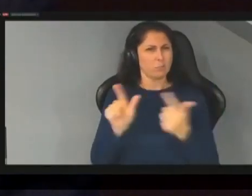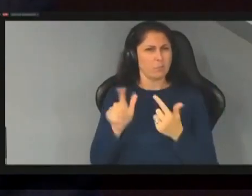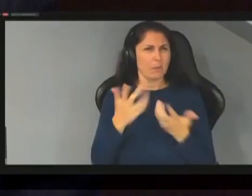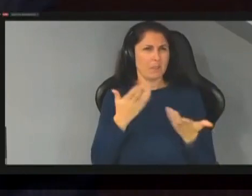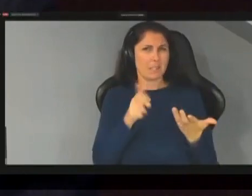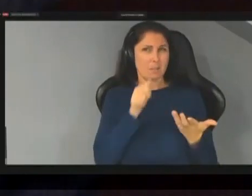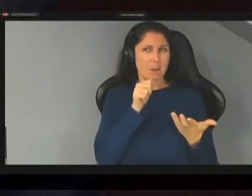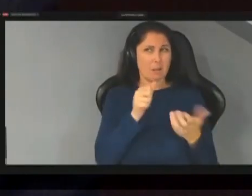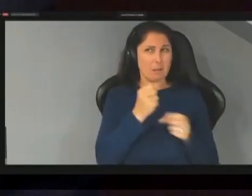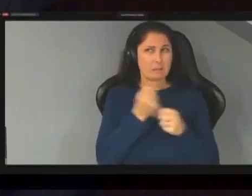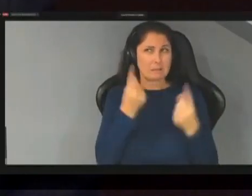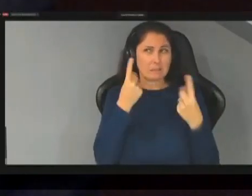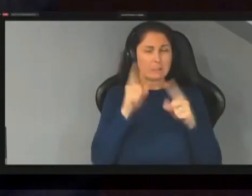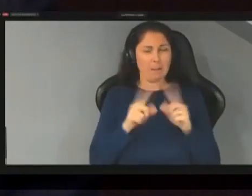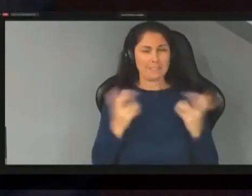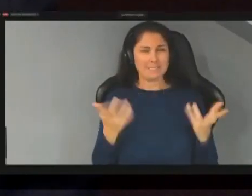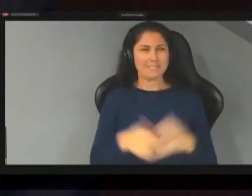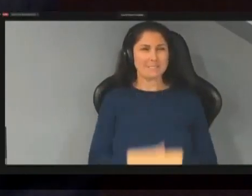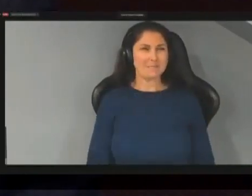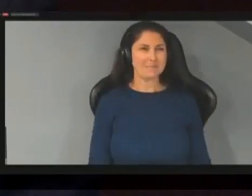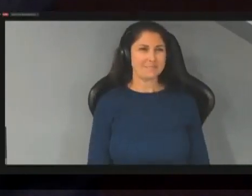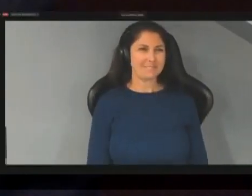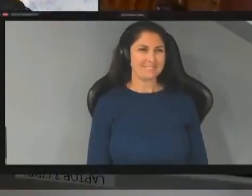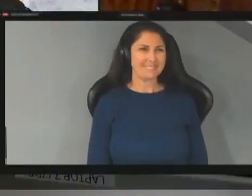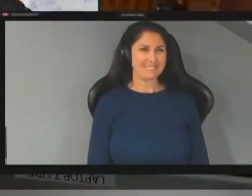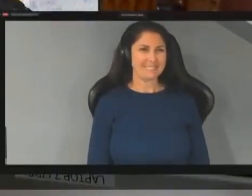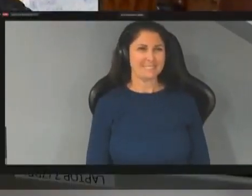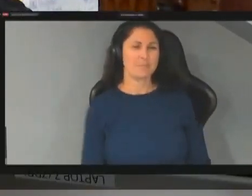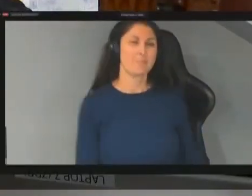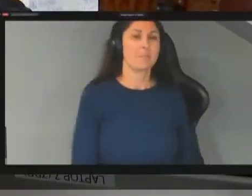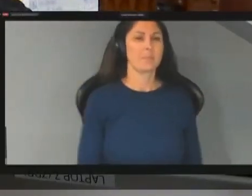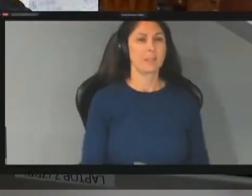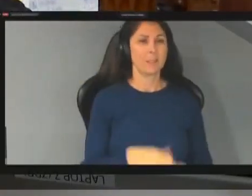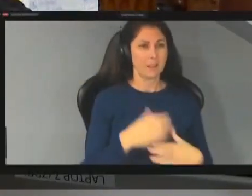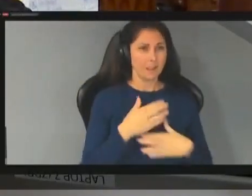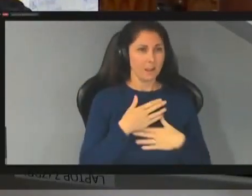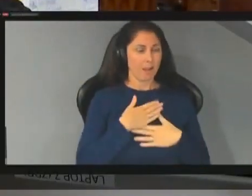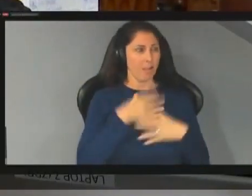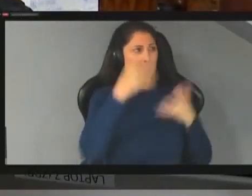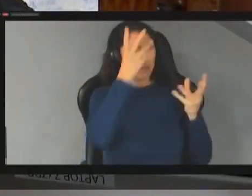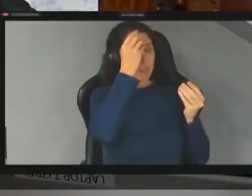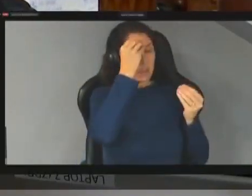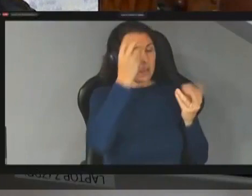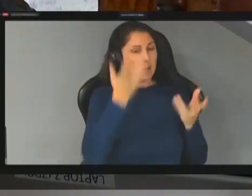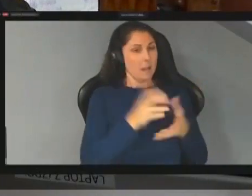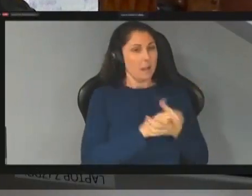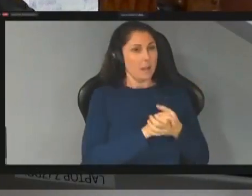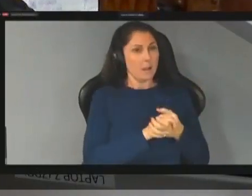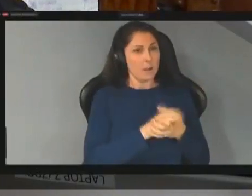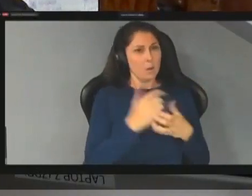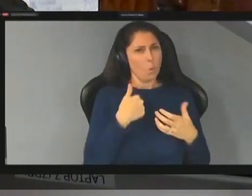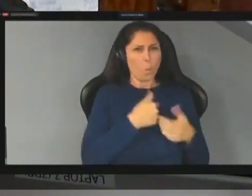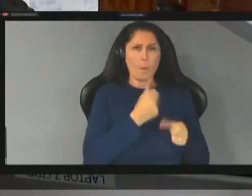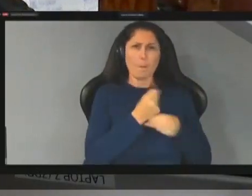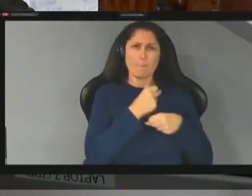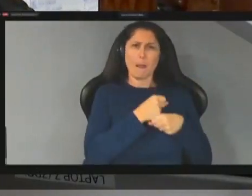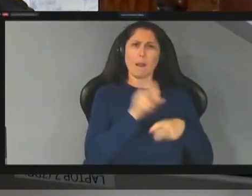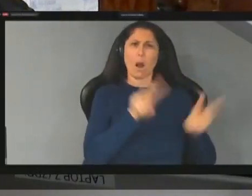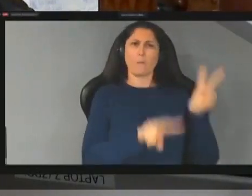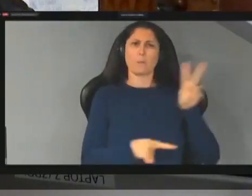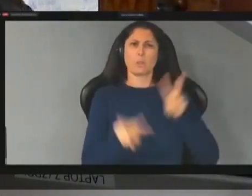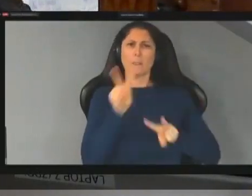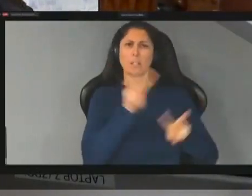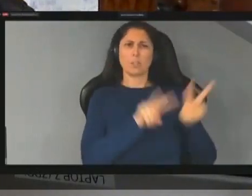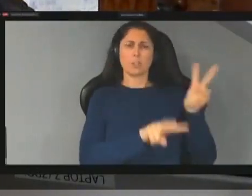succinct. I mean, I think we make observations based